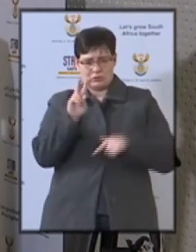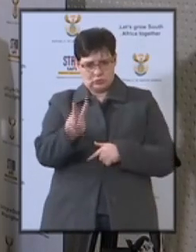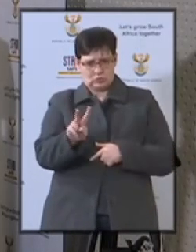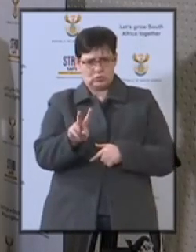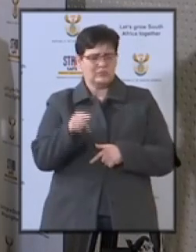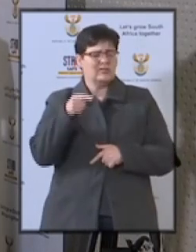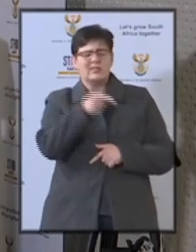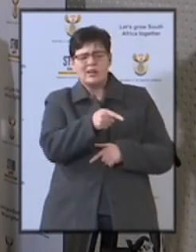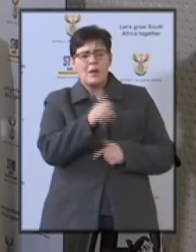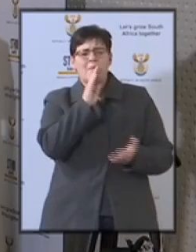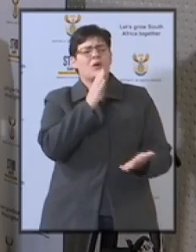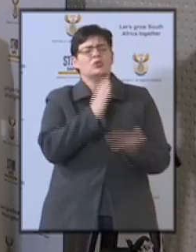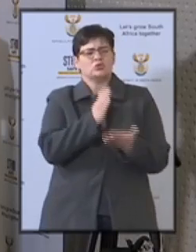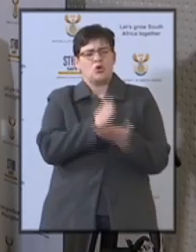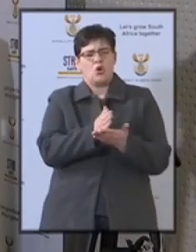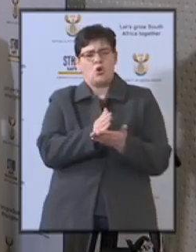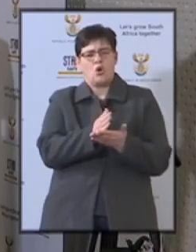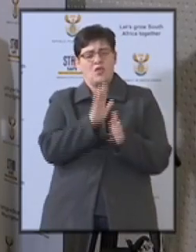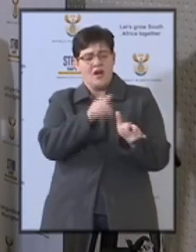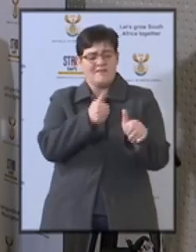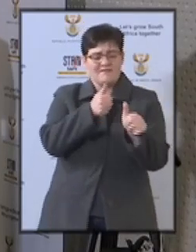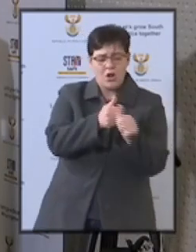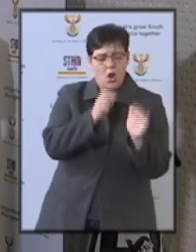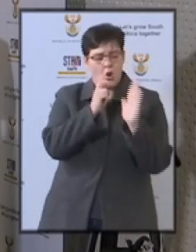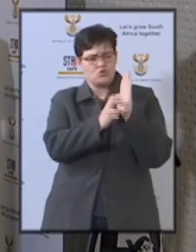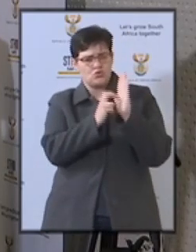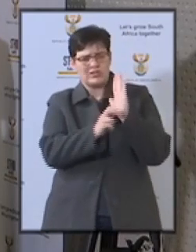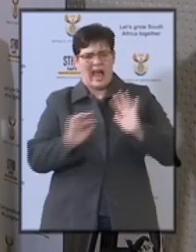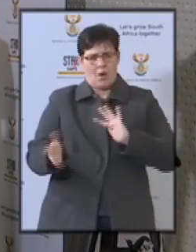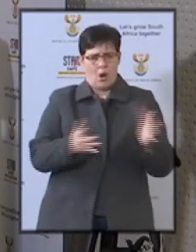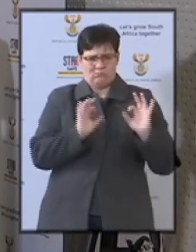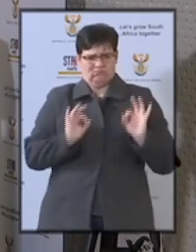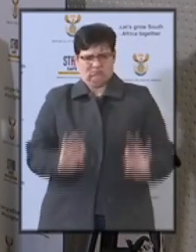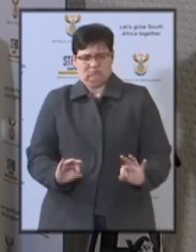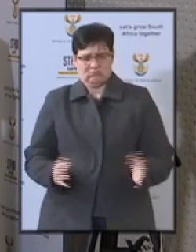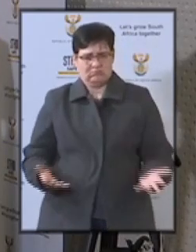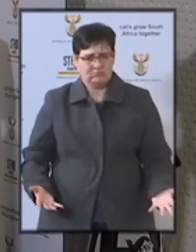they going to ensure that they follow the regulations and protocols?